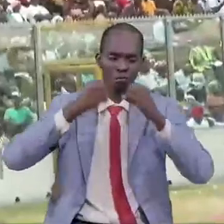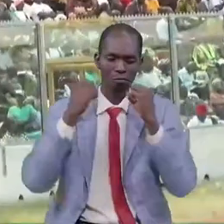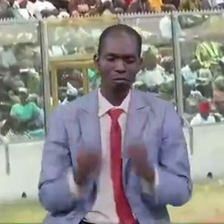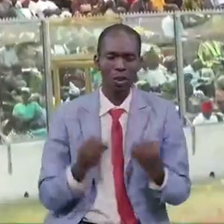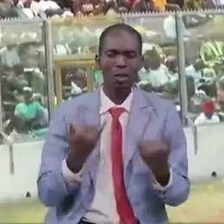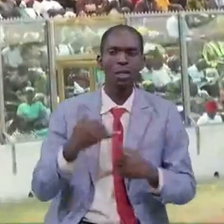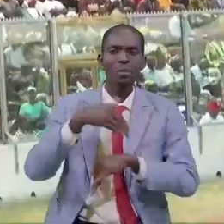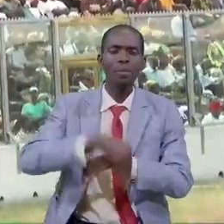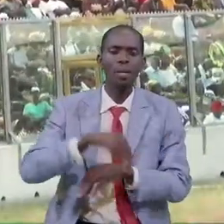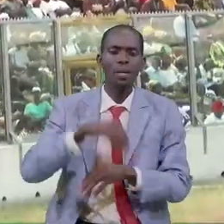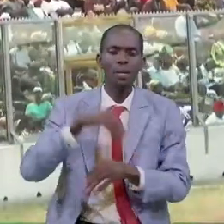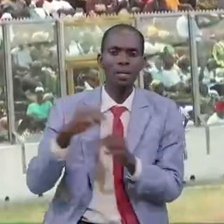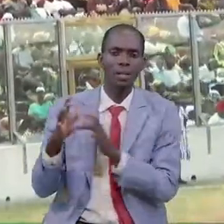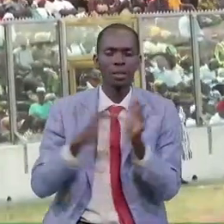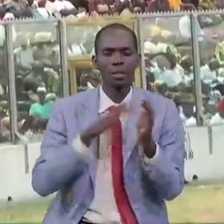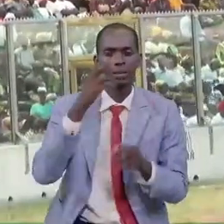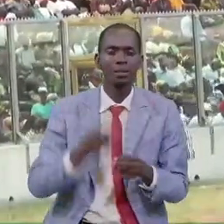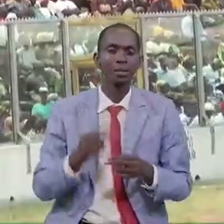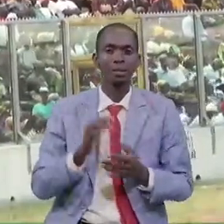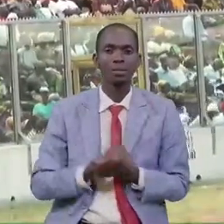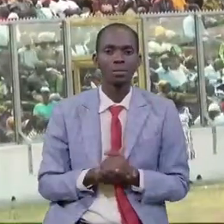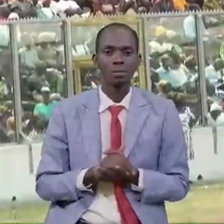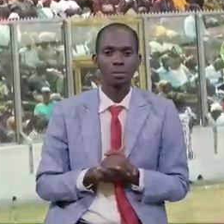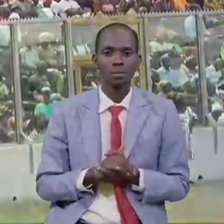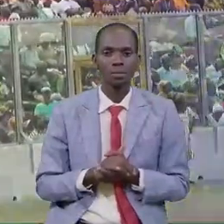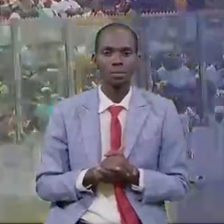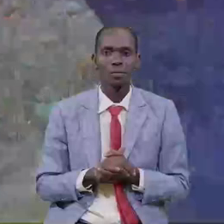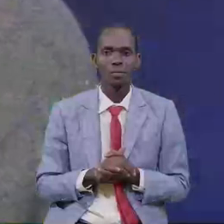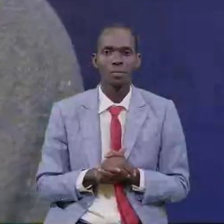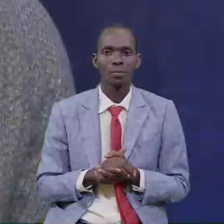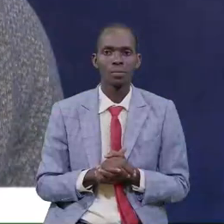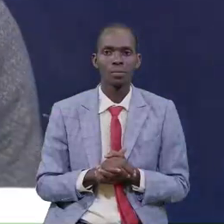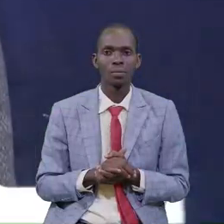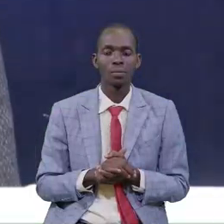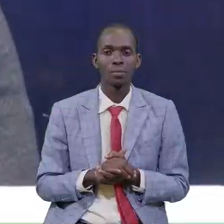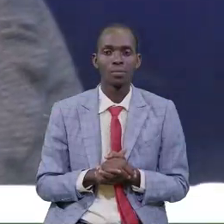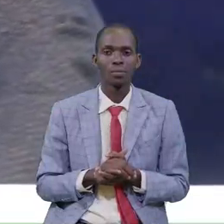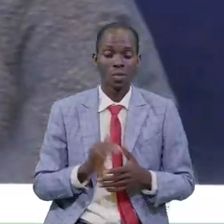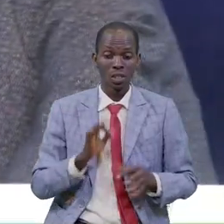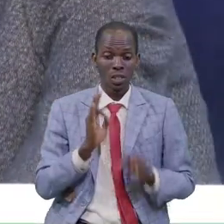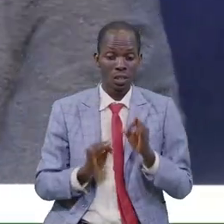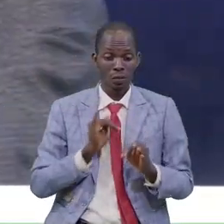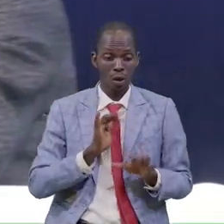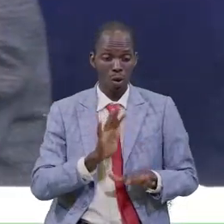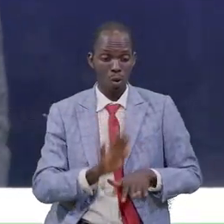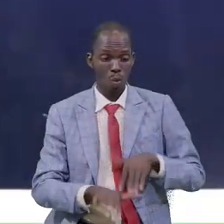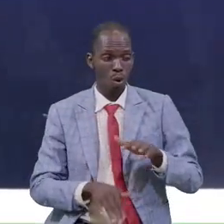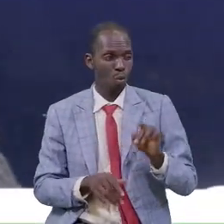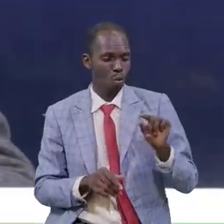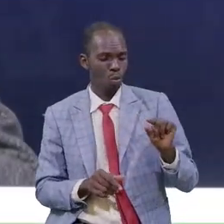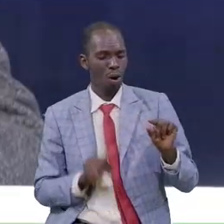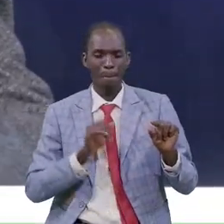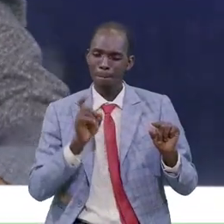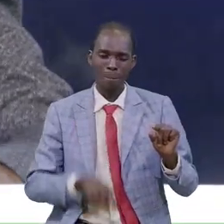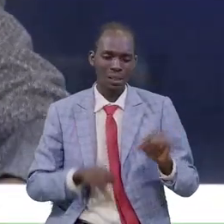Il va renforcer ces faibles nerfs ce soir au nom de Jésus-Christ. I want to sit down somewhere because